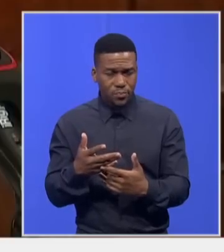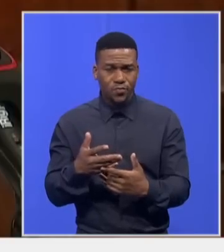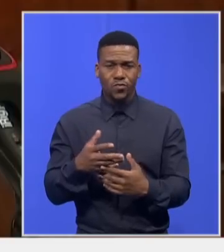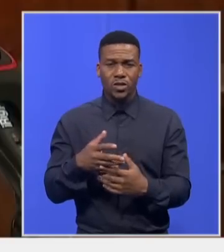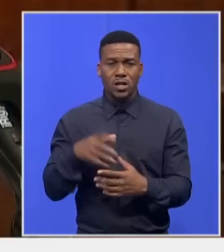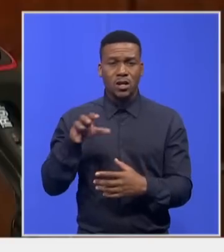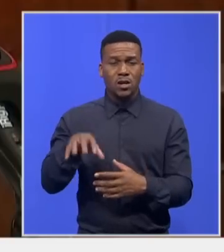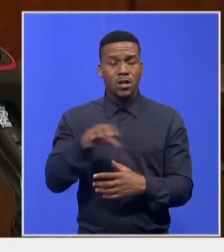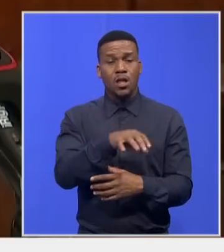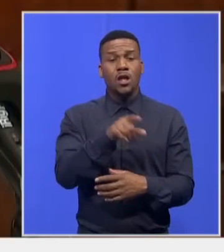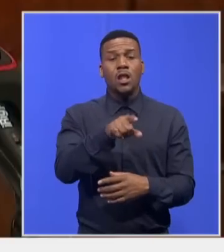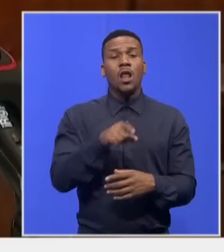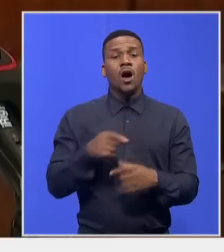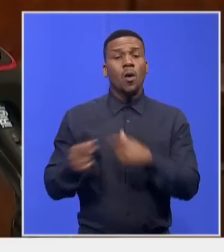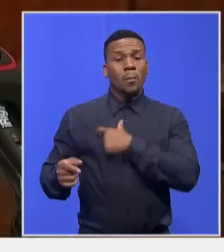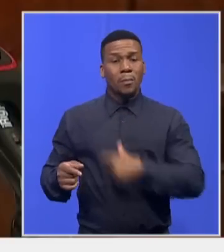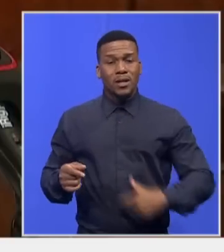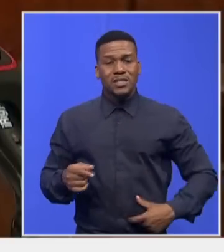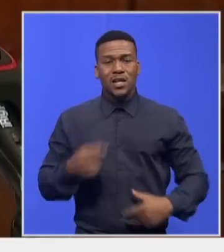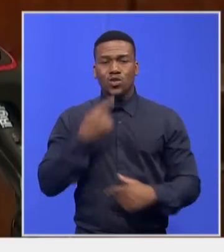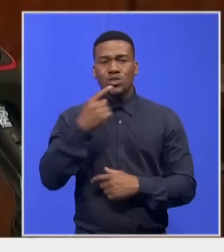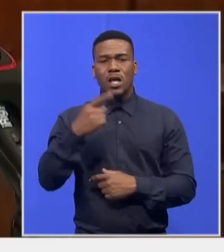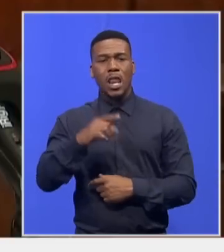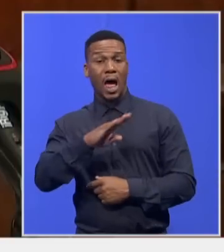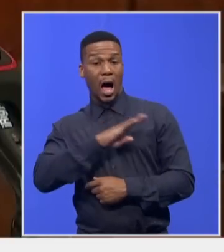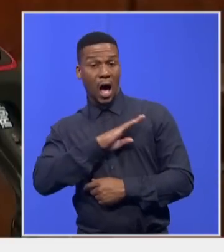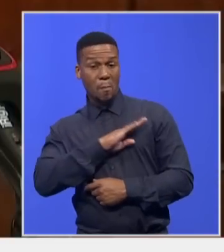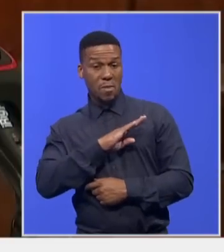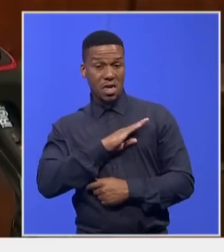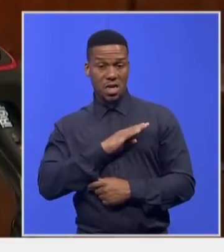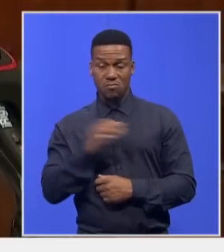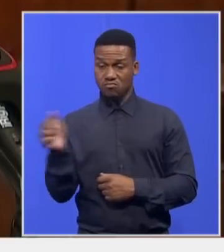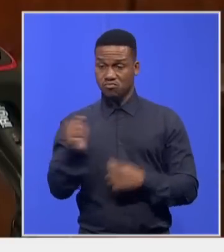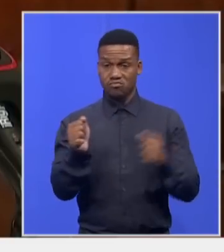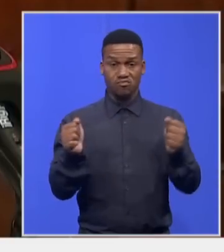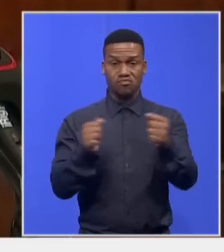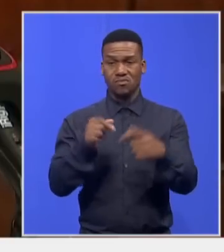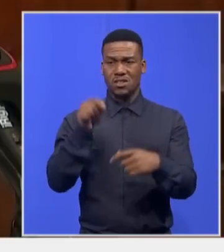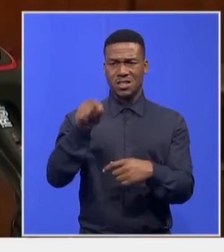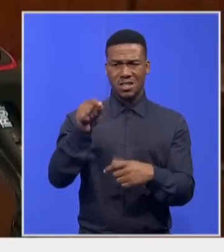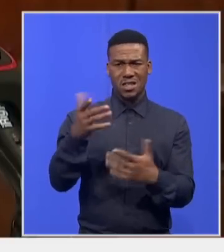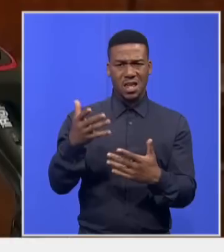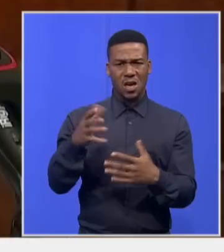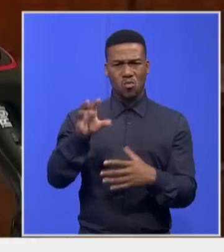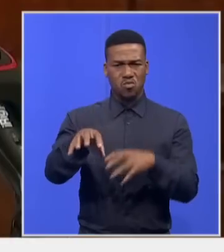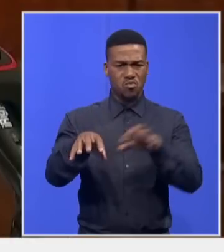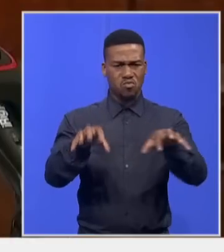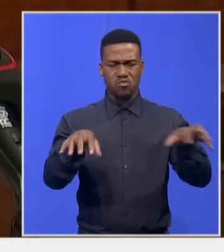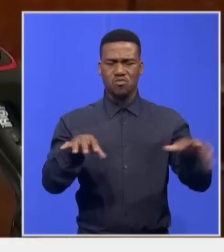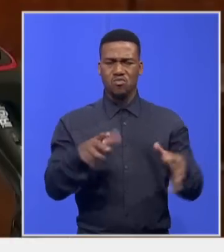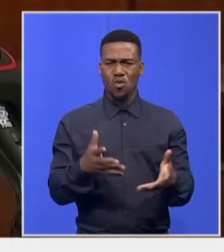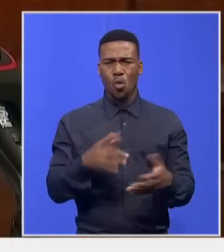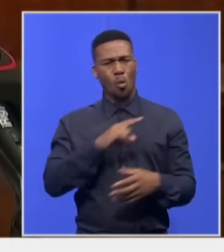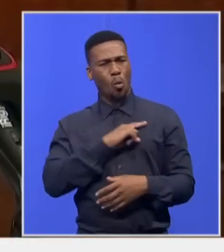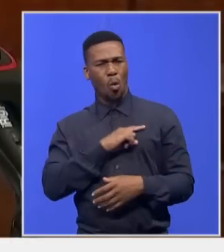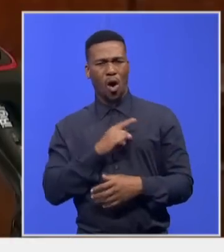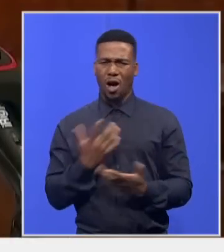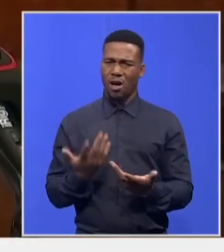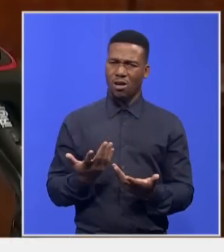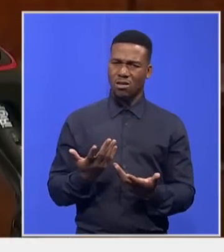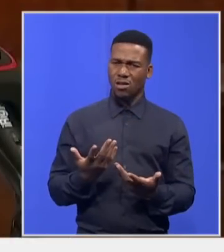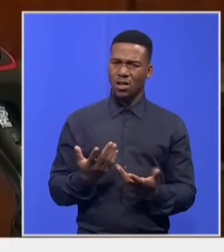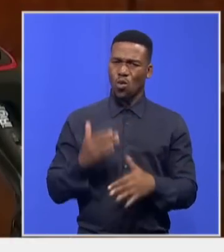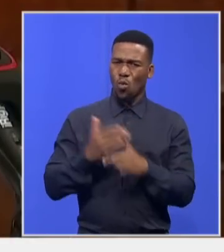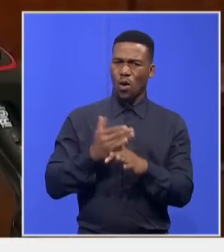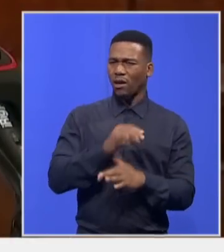president announcing that the armies would be deployed to some of these facilities. What are their findings? They've been stationed there. Have they actually given you